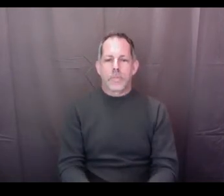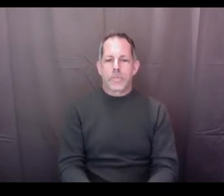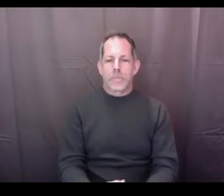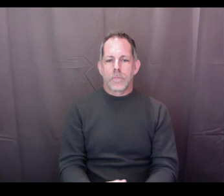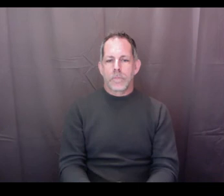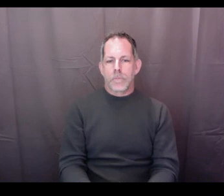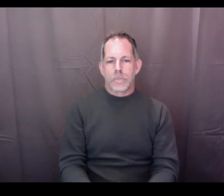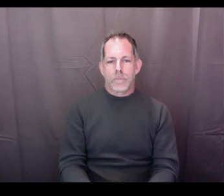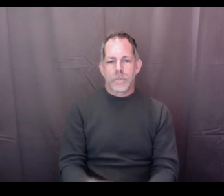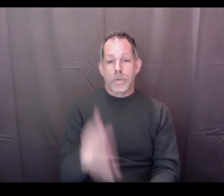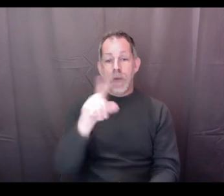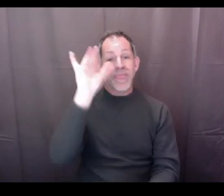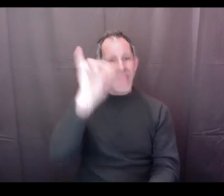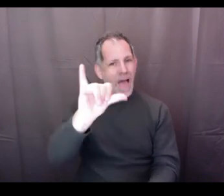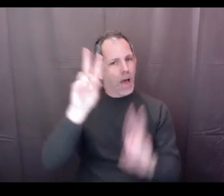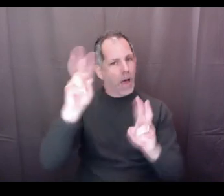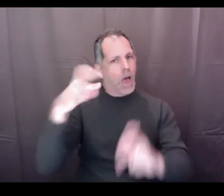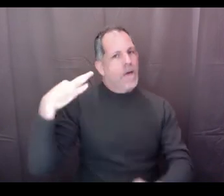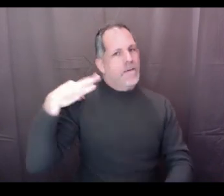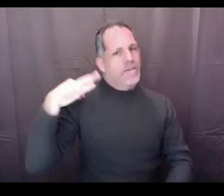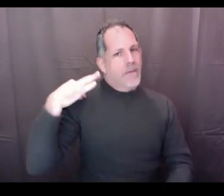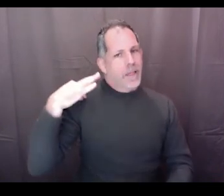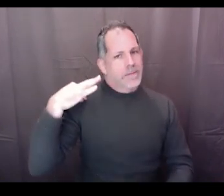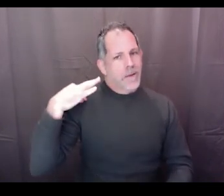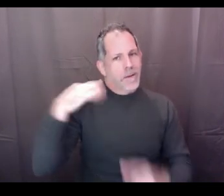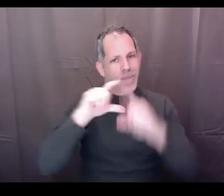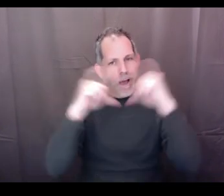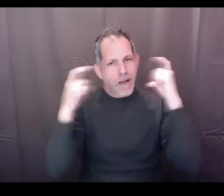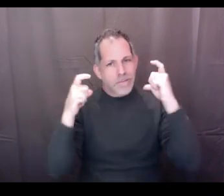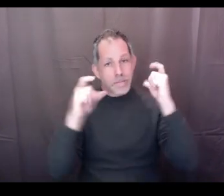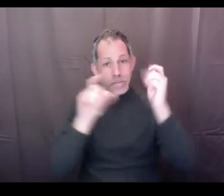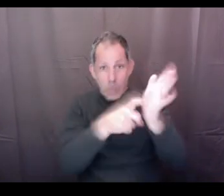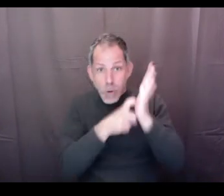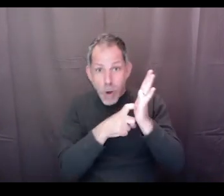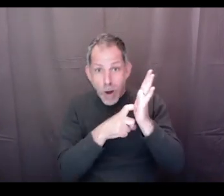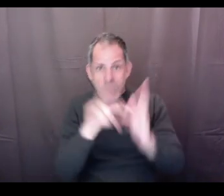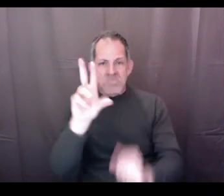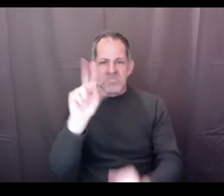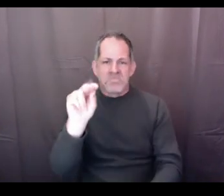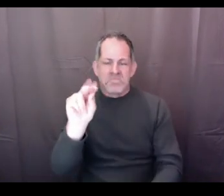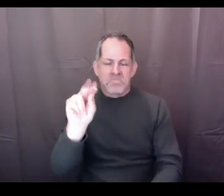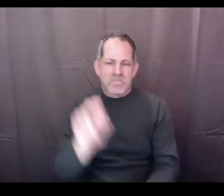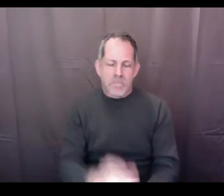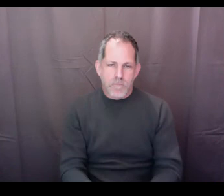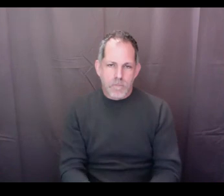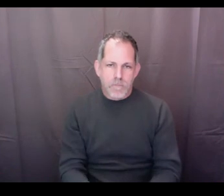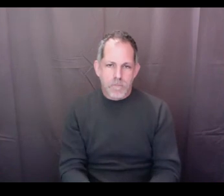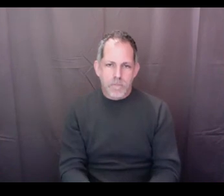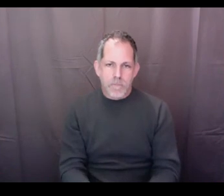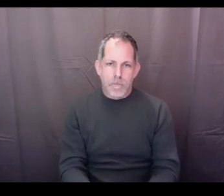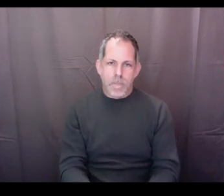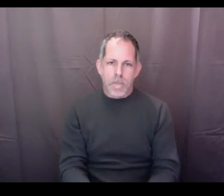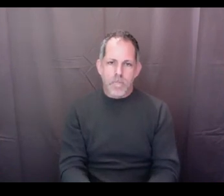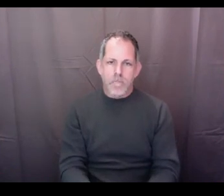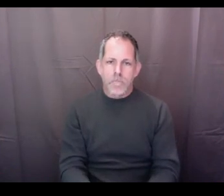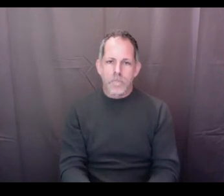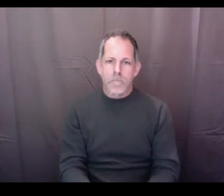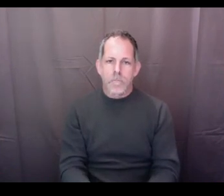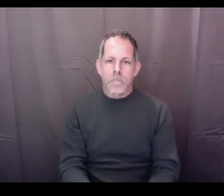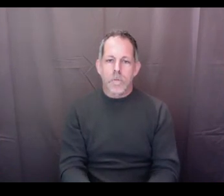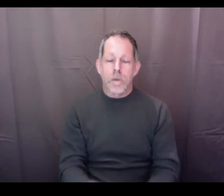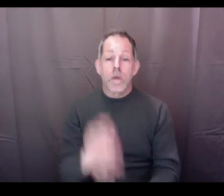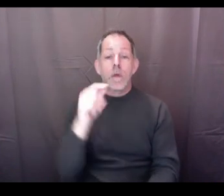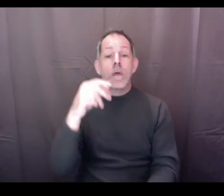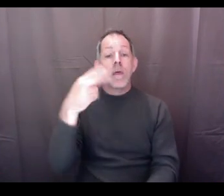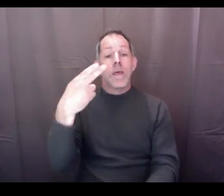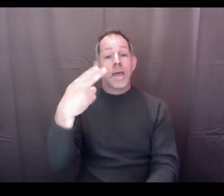in the sense that there's not an enforcement body making sure this occurs, but I do think it's an expectation